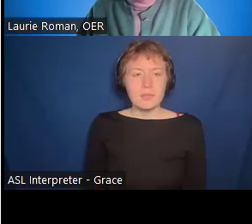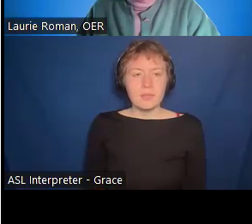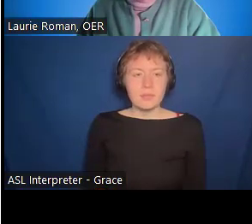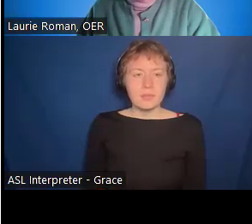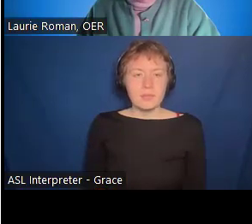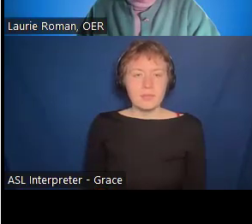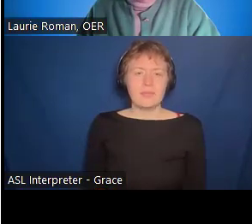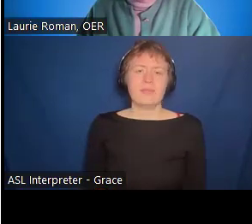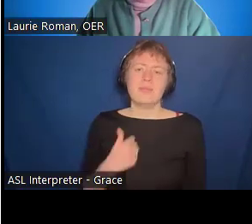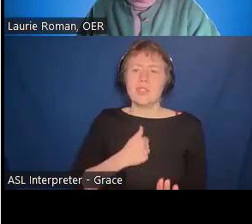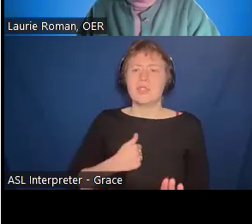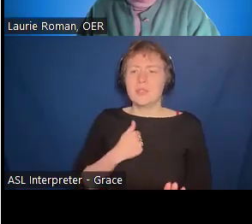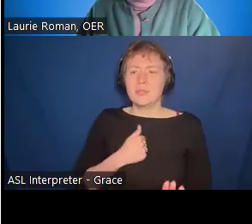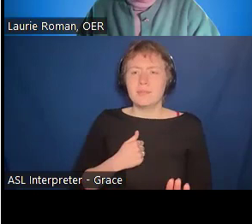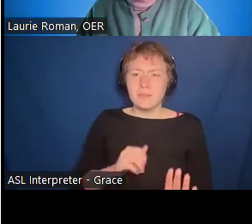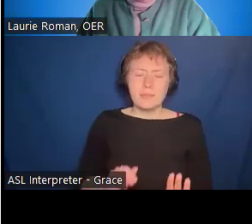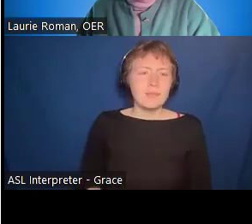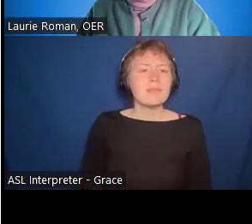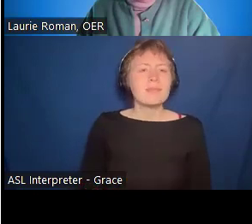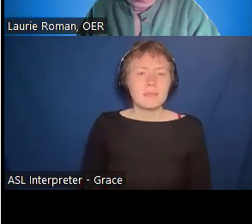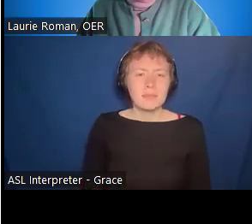Sorry about that.